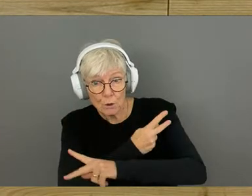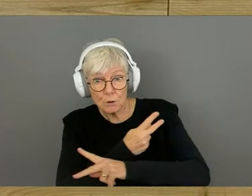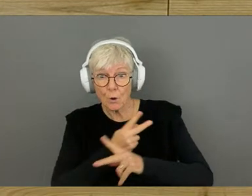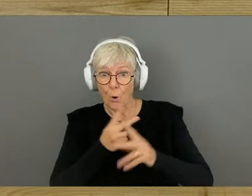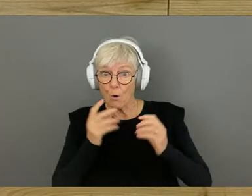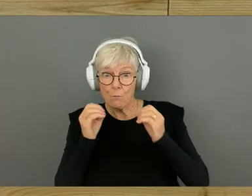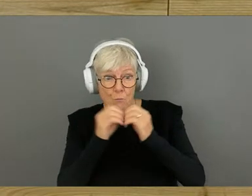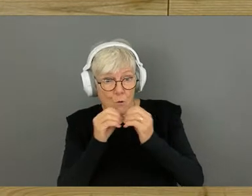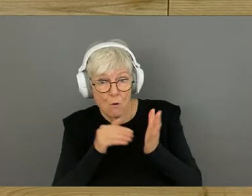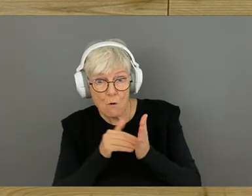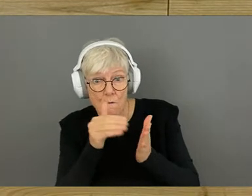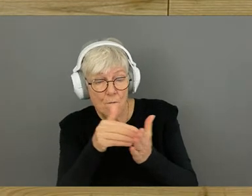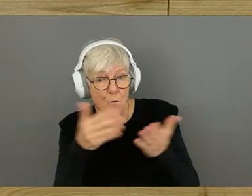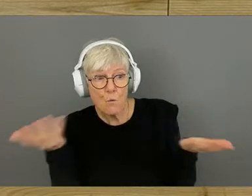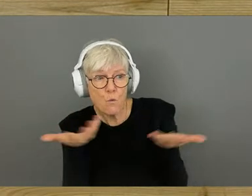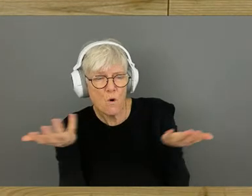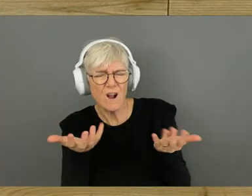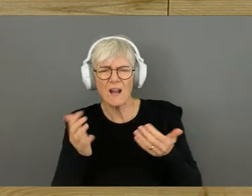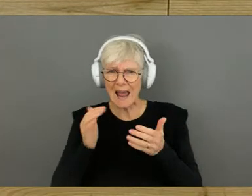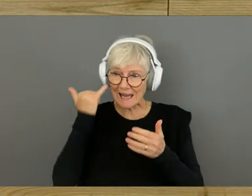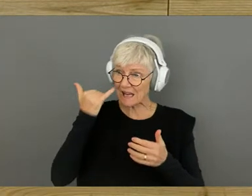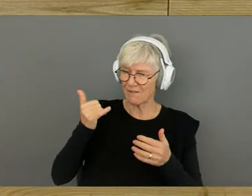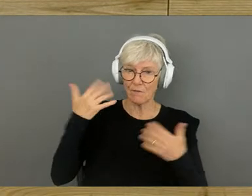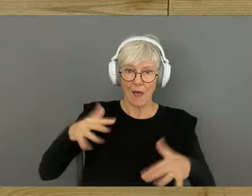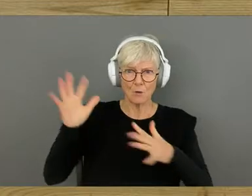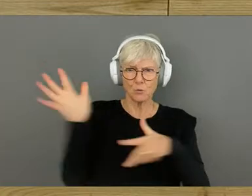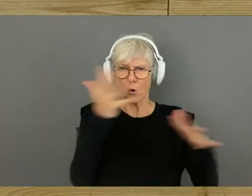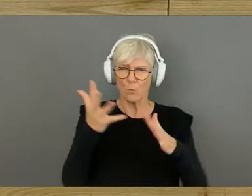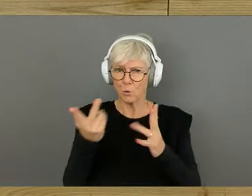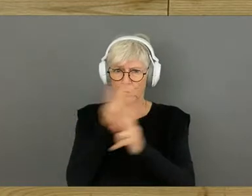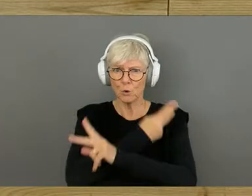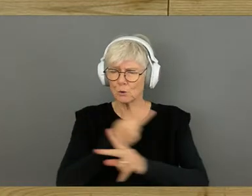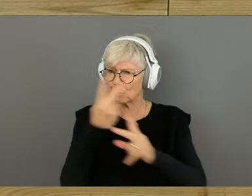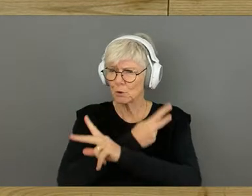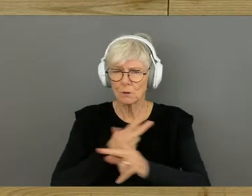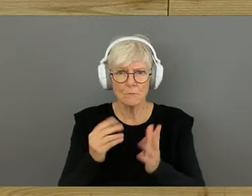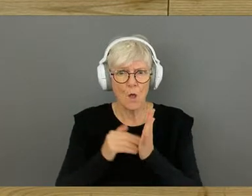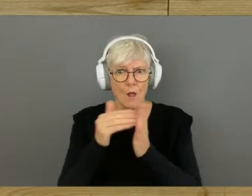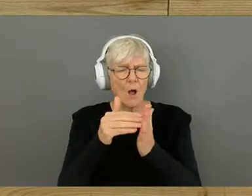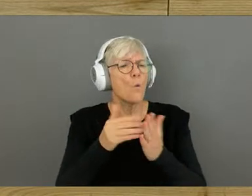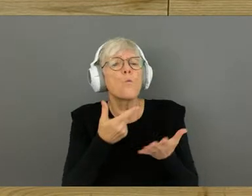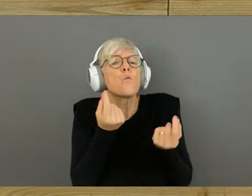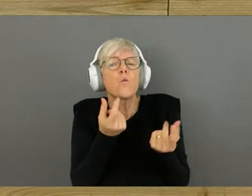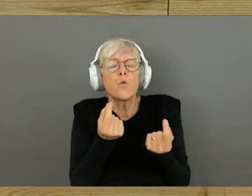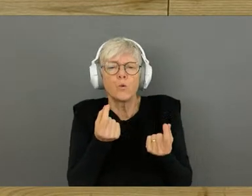are you taking to address that increase in storms like this?